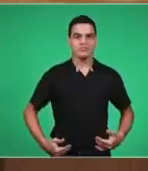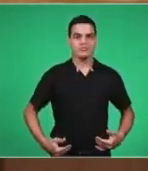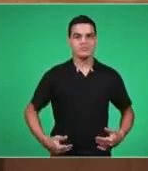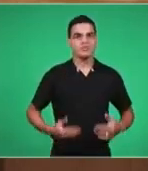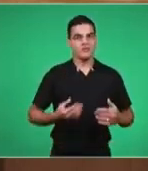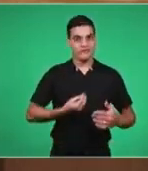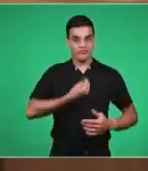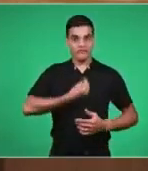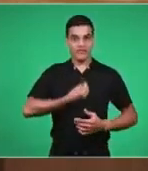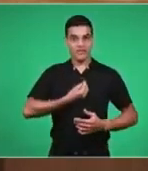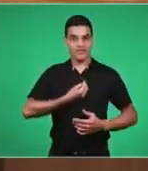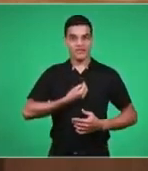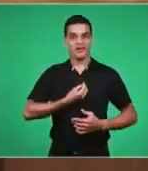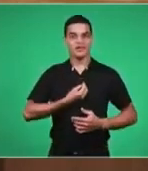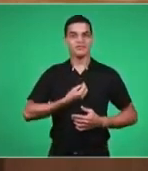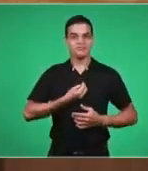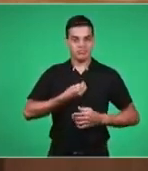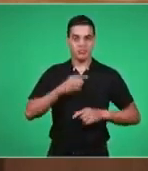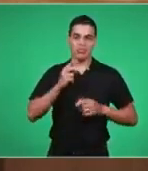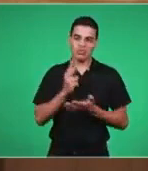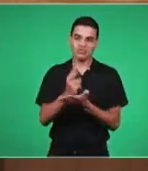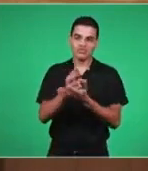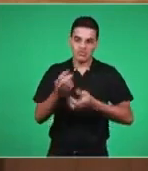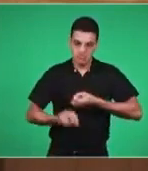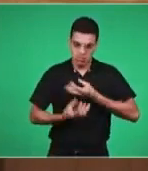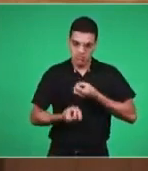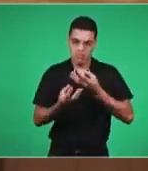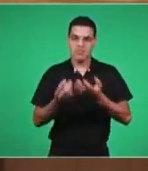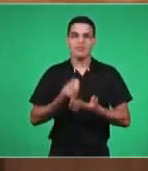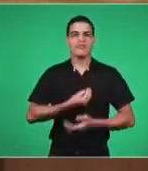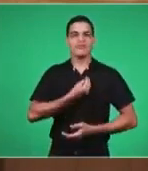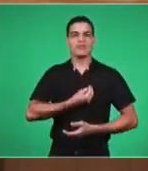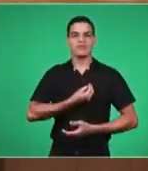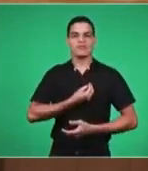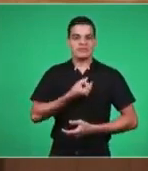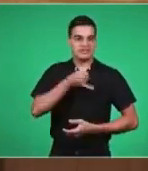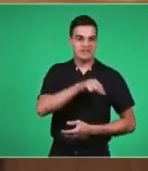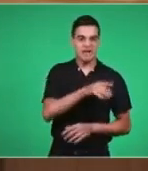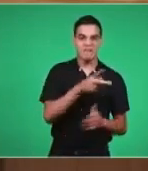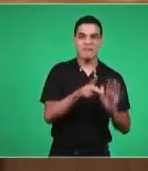The blood gives life to things.